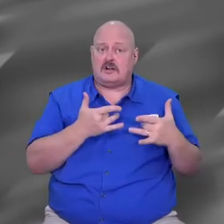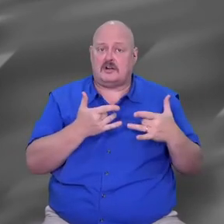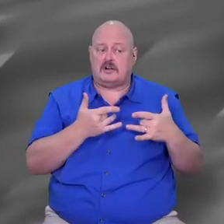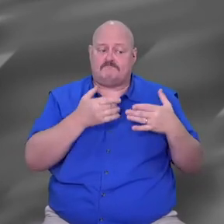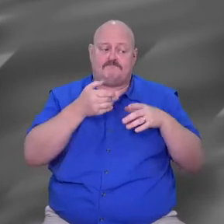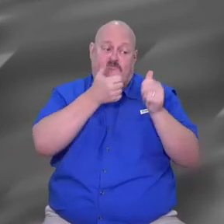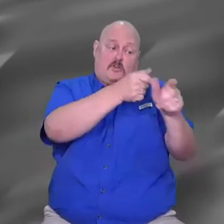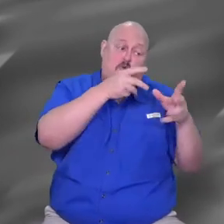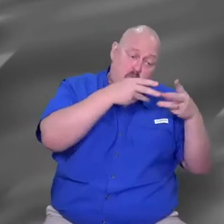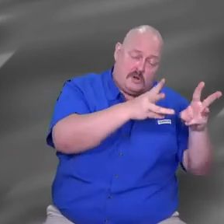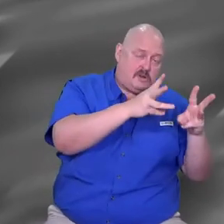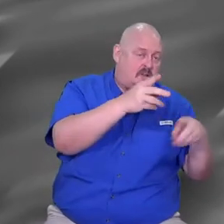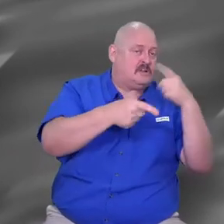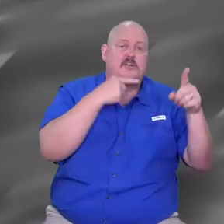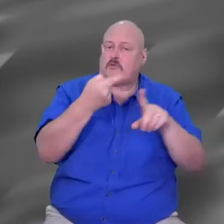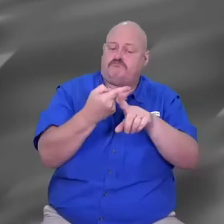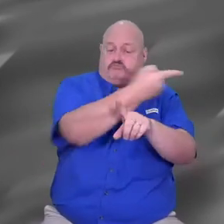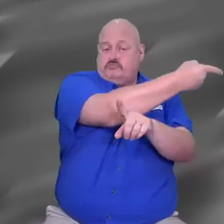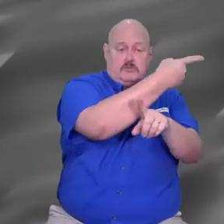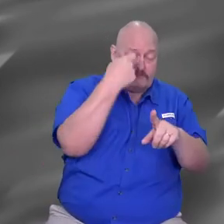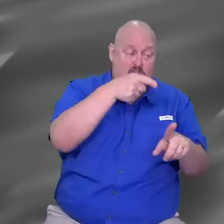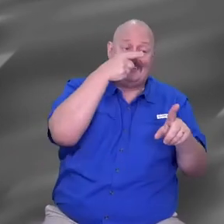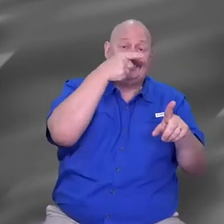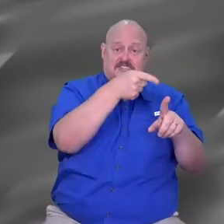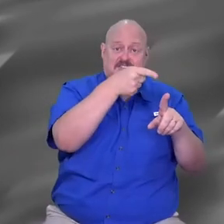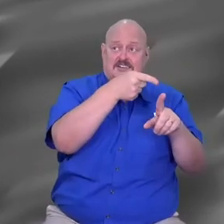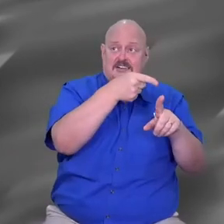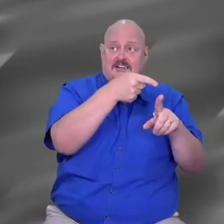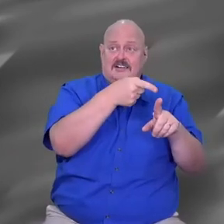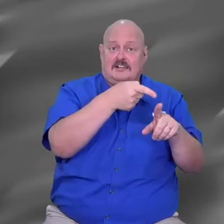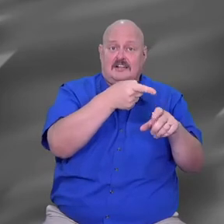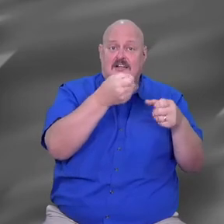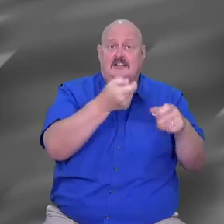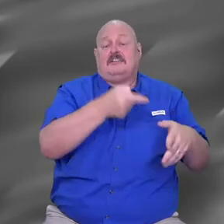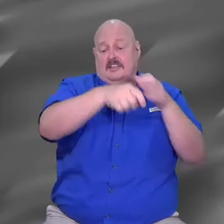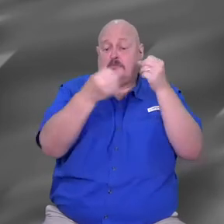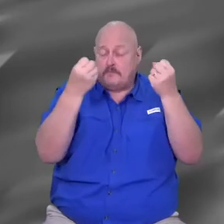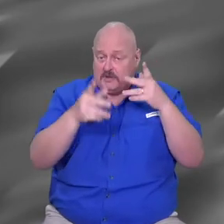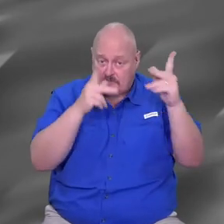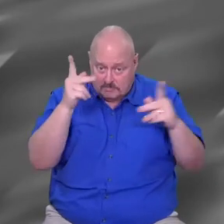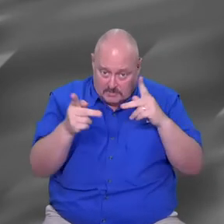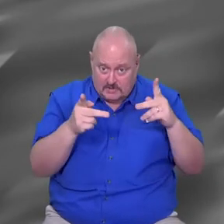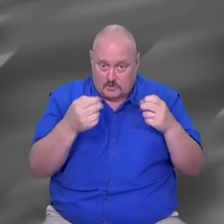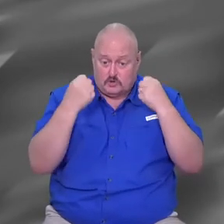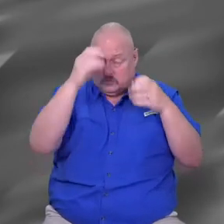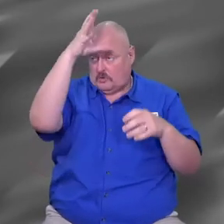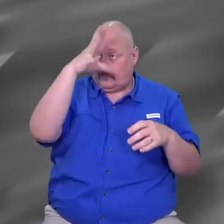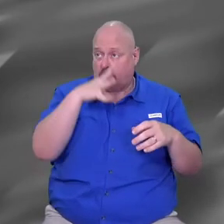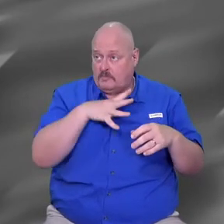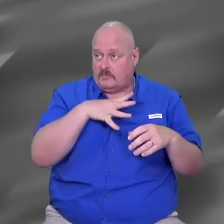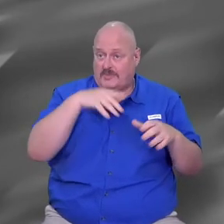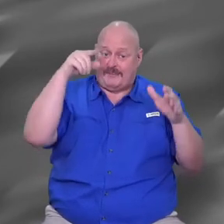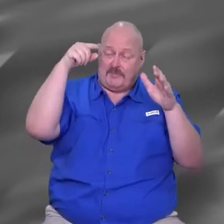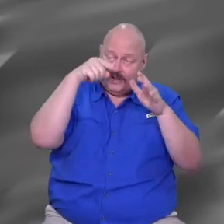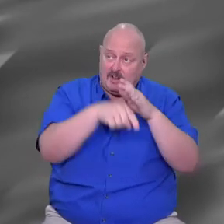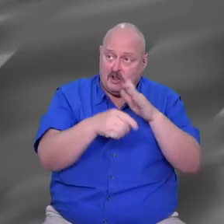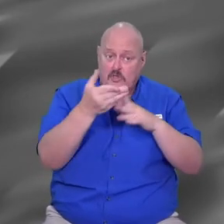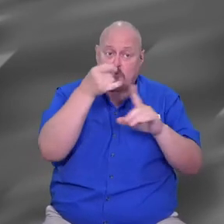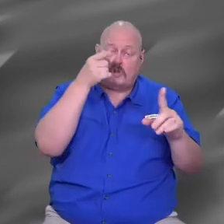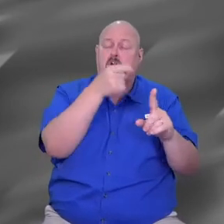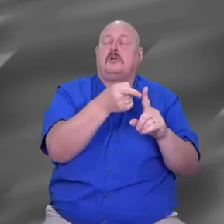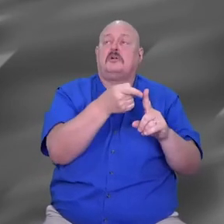ways. Go not astray in her paths, for she has cast down many wounded. Yea, many strong men have been slain by